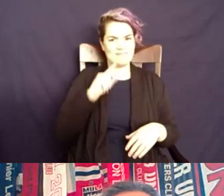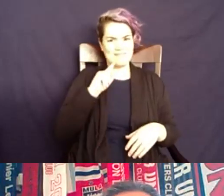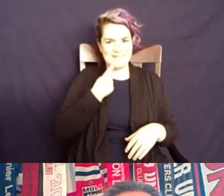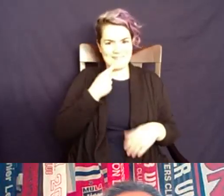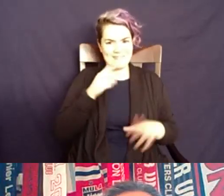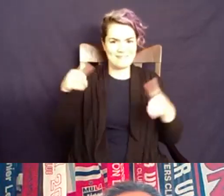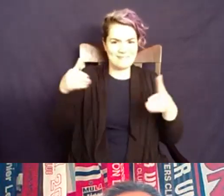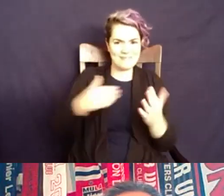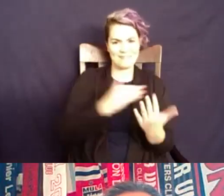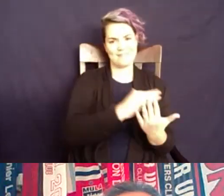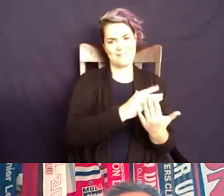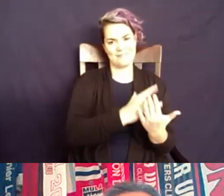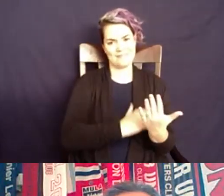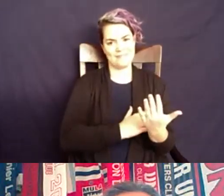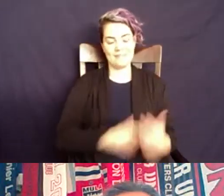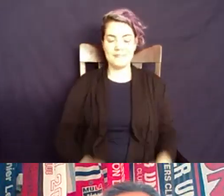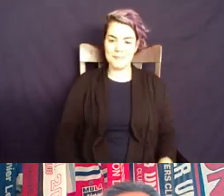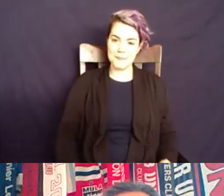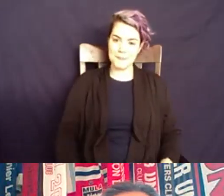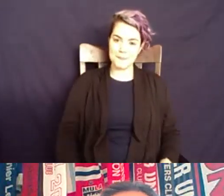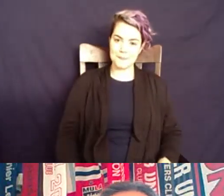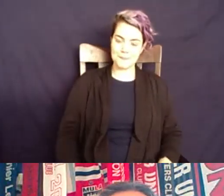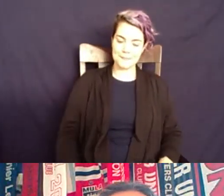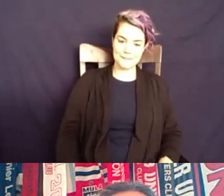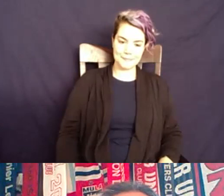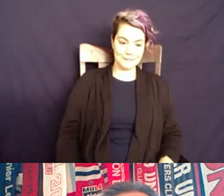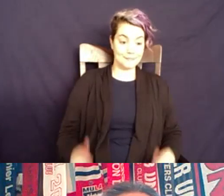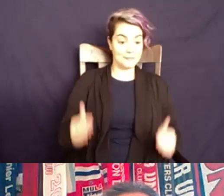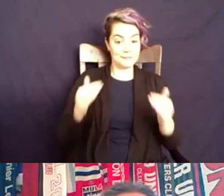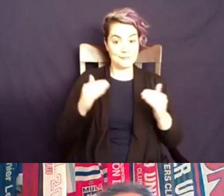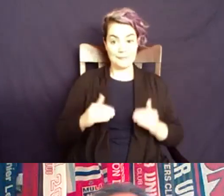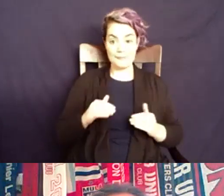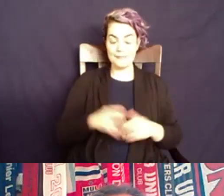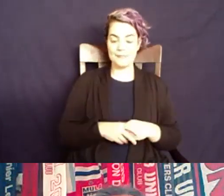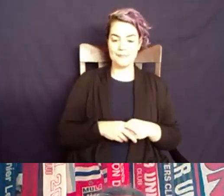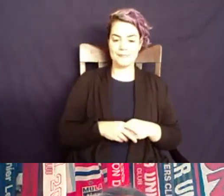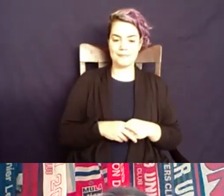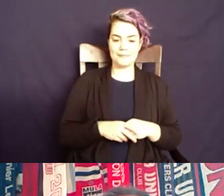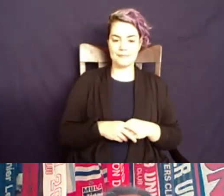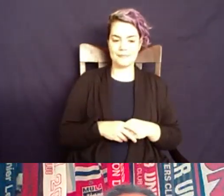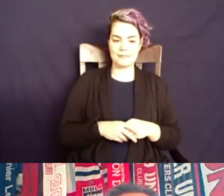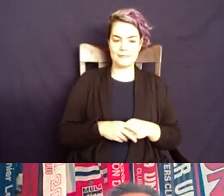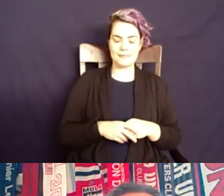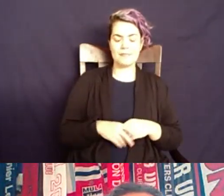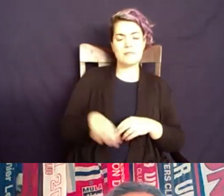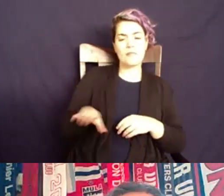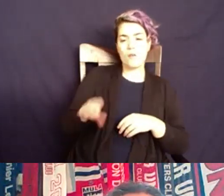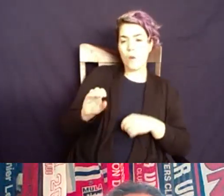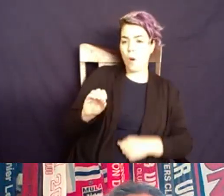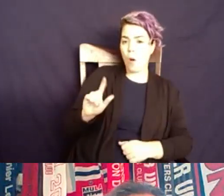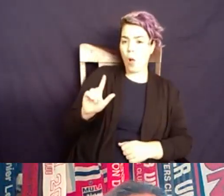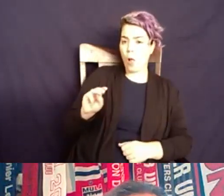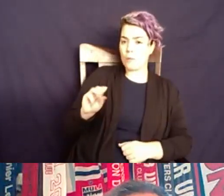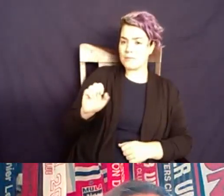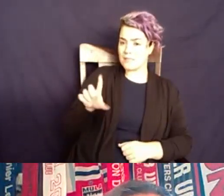measures and not one. Thank you. Next question. To honor all that is Olmstead, will you create a bill of law